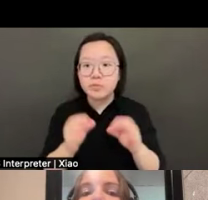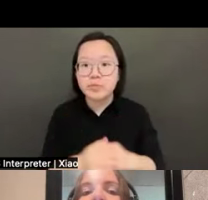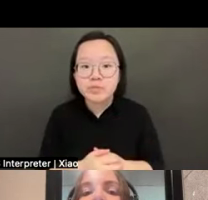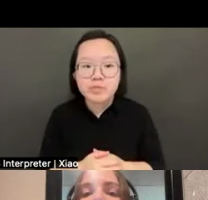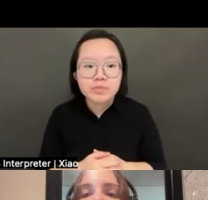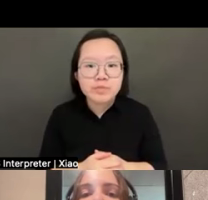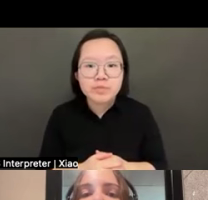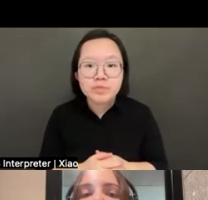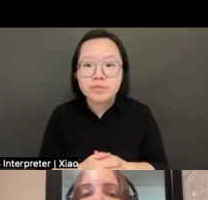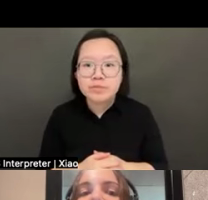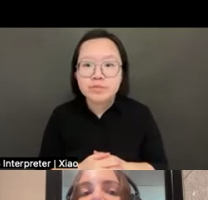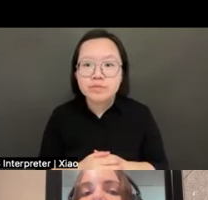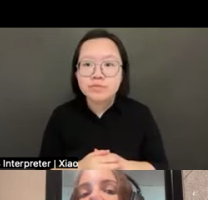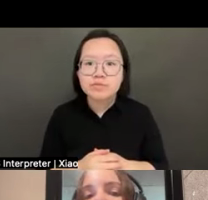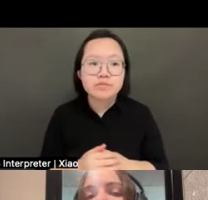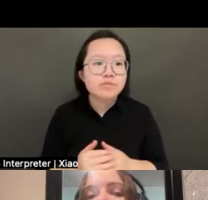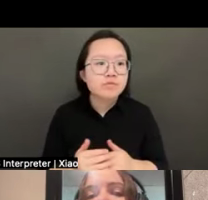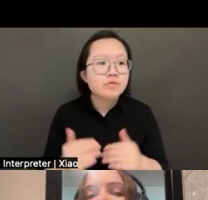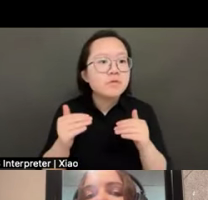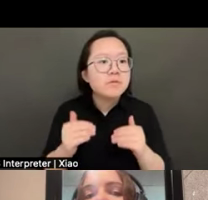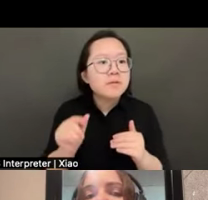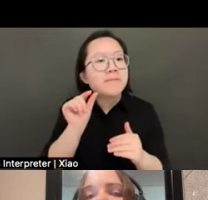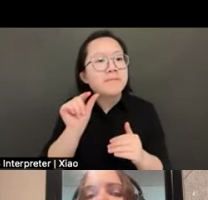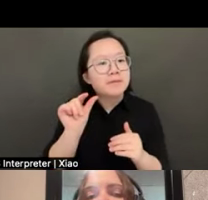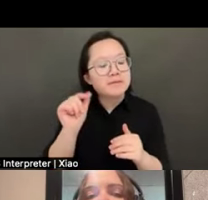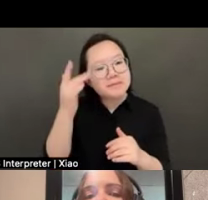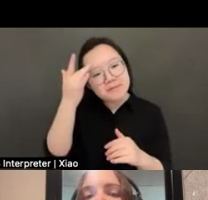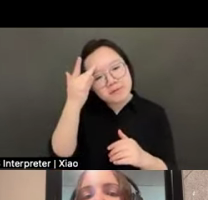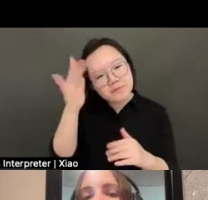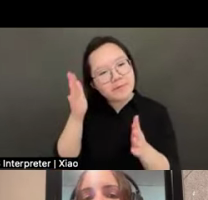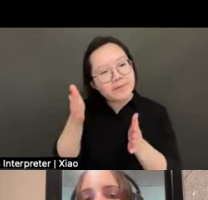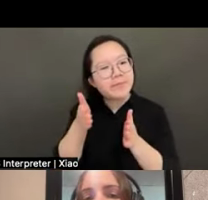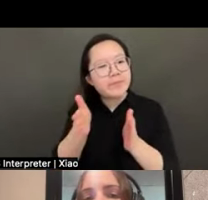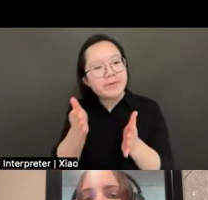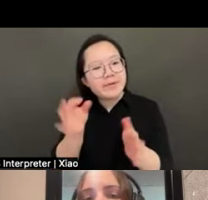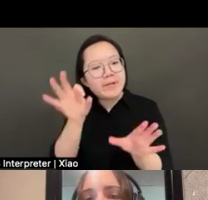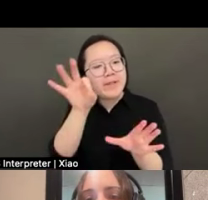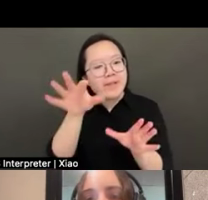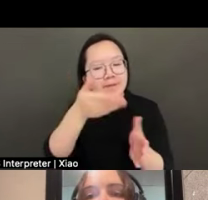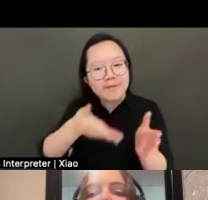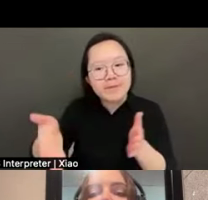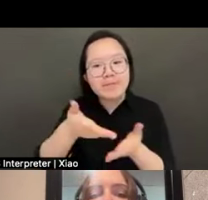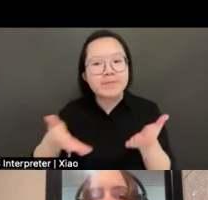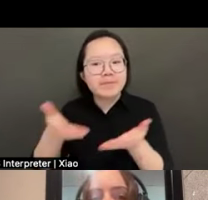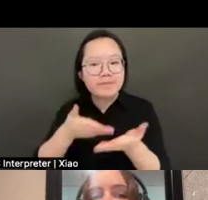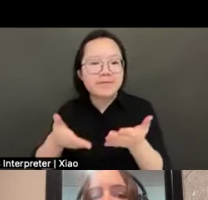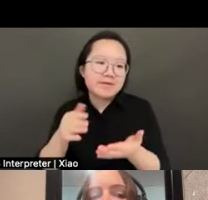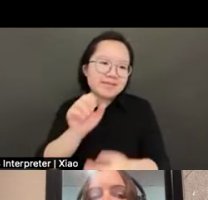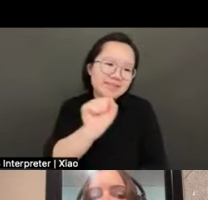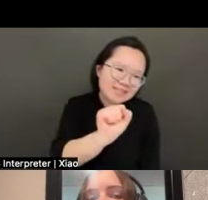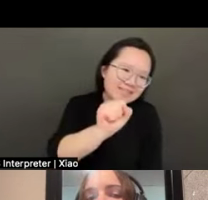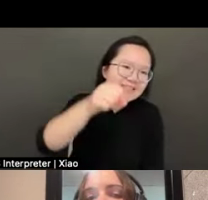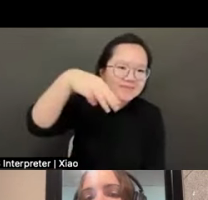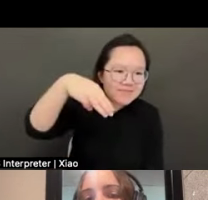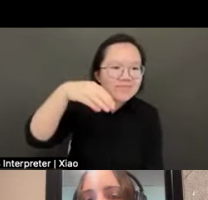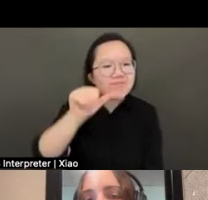time-bound. So specific, so you can ask yourself, is the proposal clear about what you want to achieve? Who it targets?